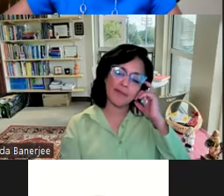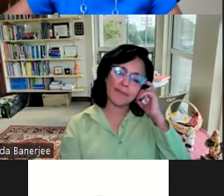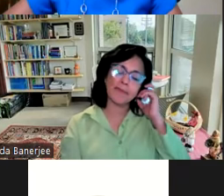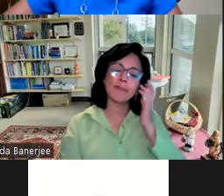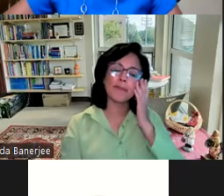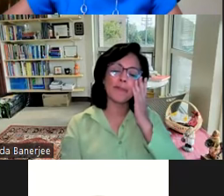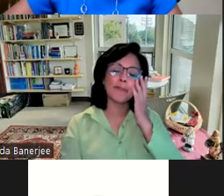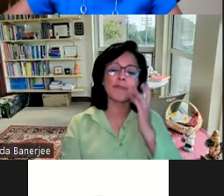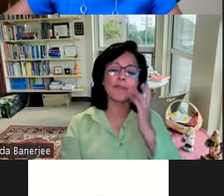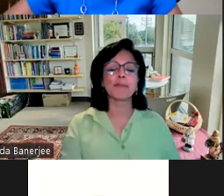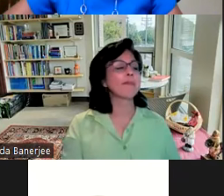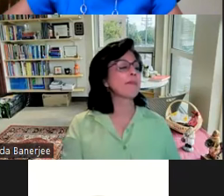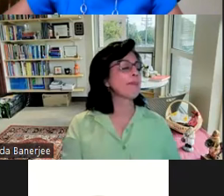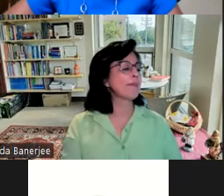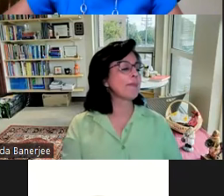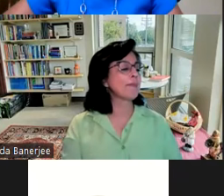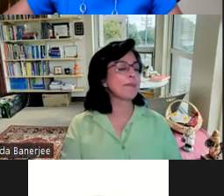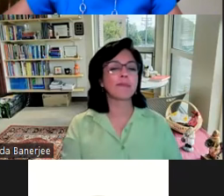okay?